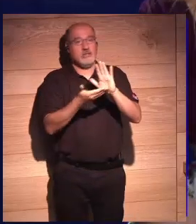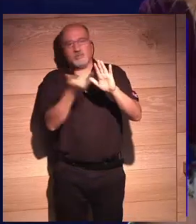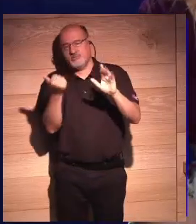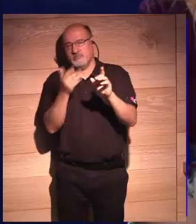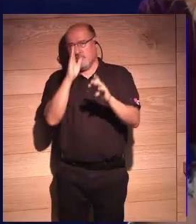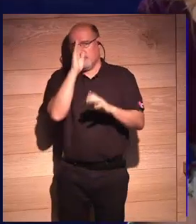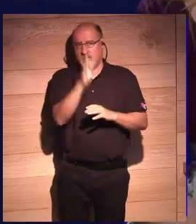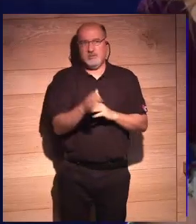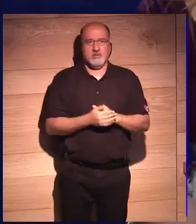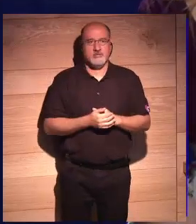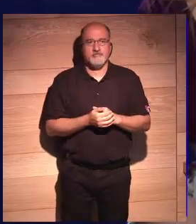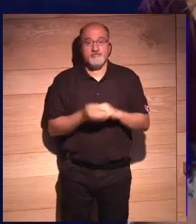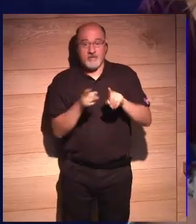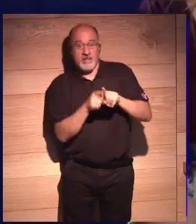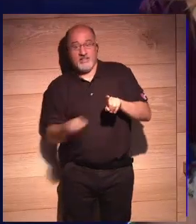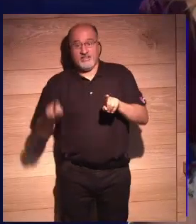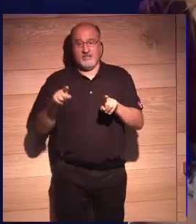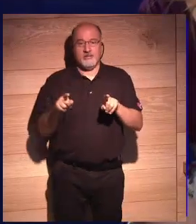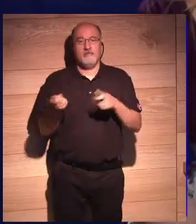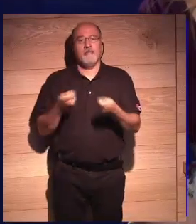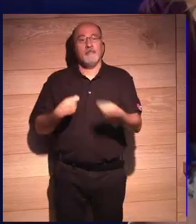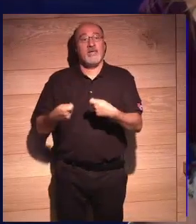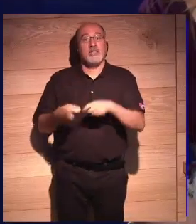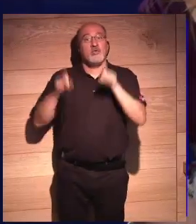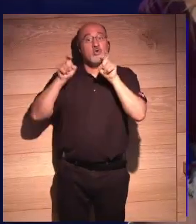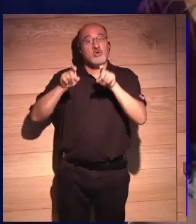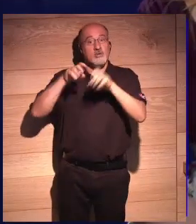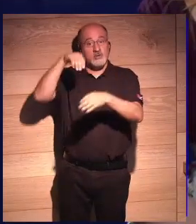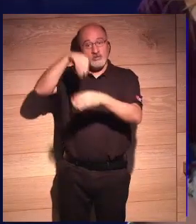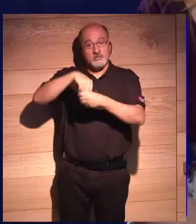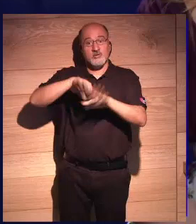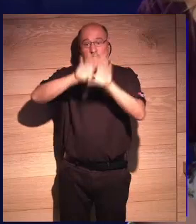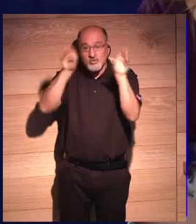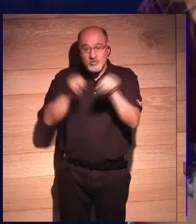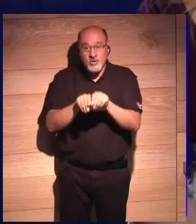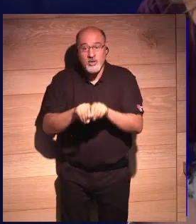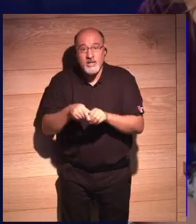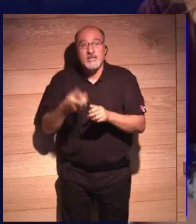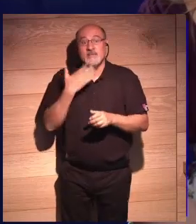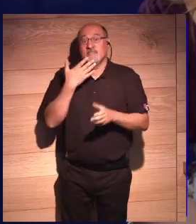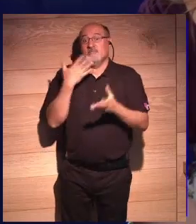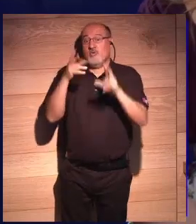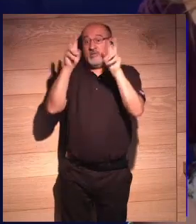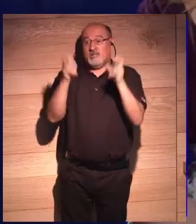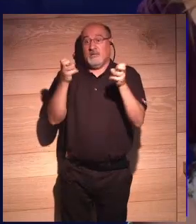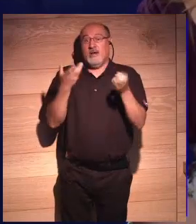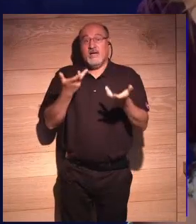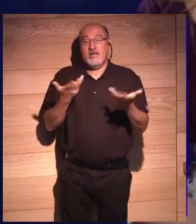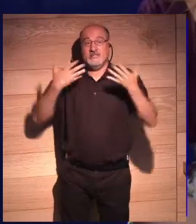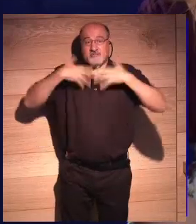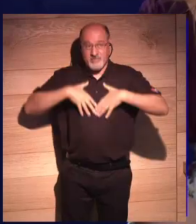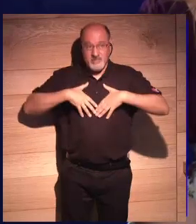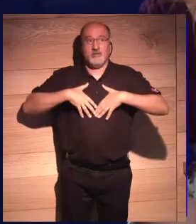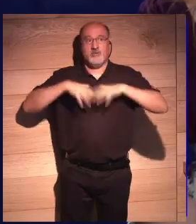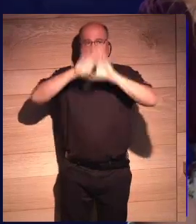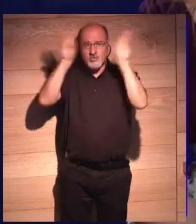we're evolving, and if you see so, there's a very important trend in the educational market. This is to educate in user experience,